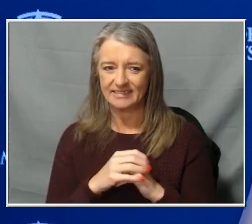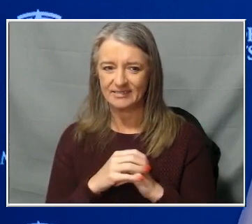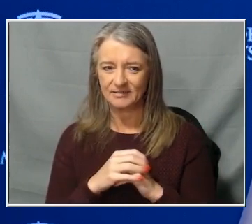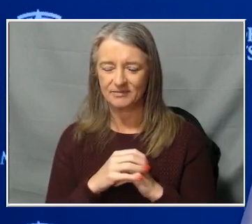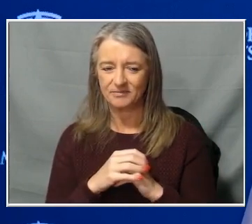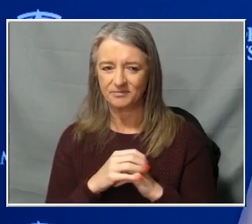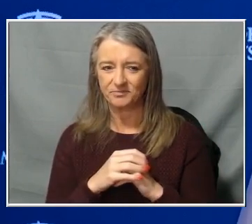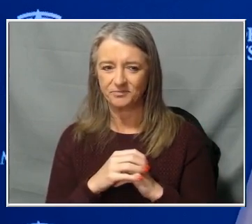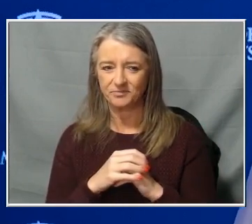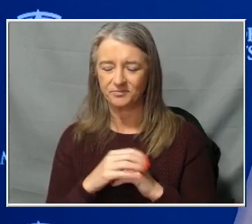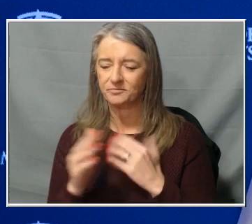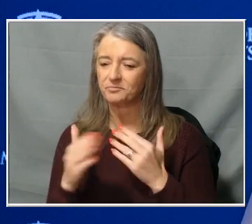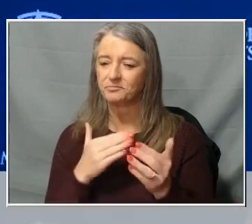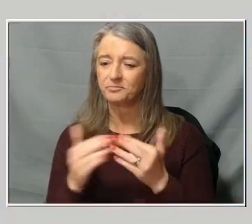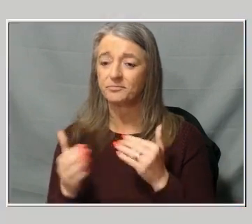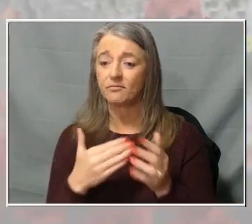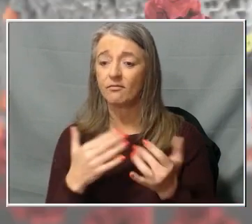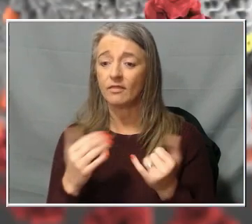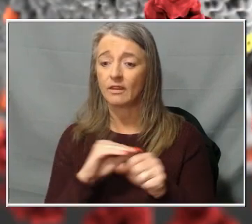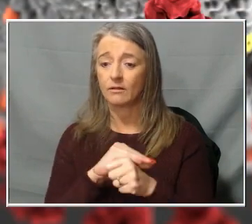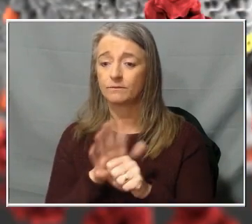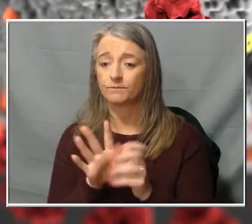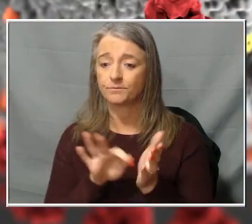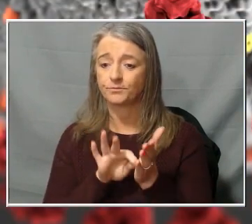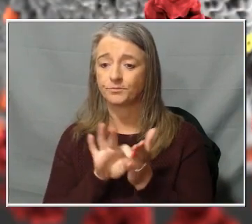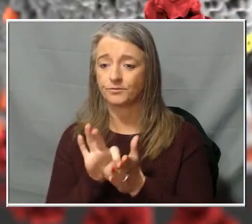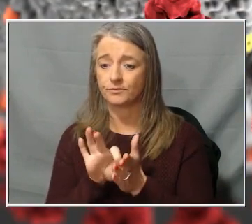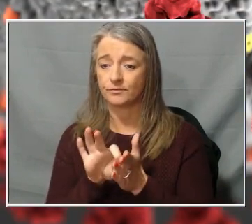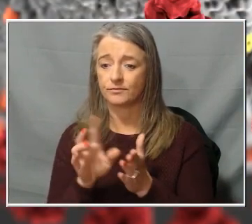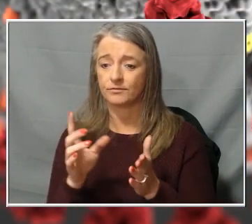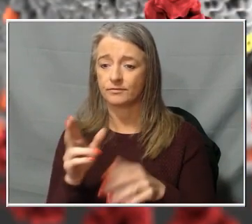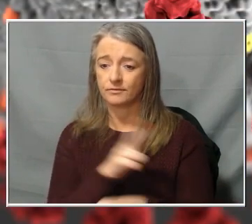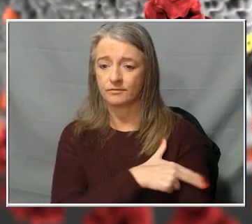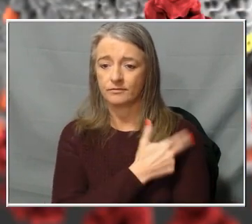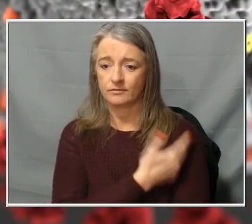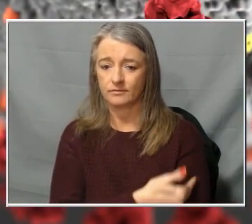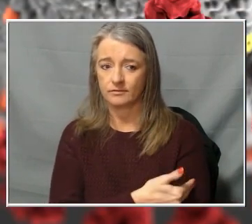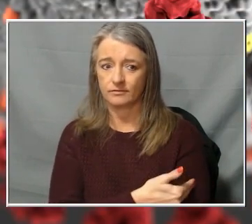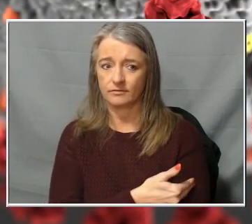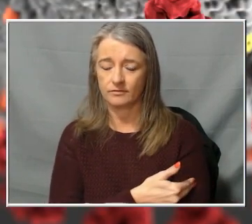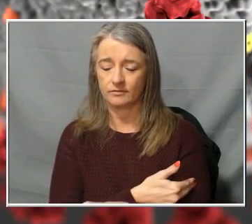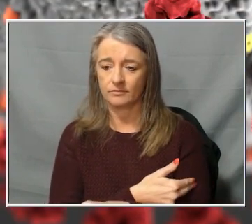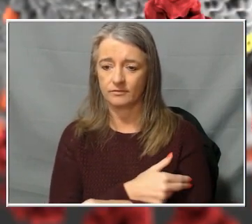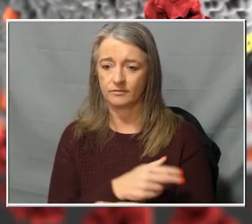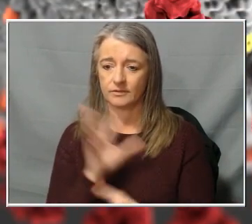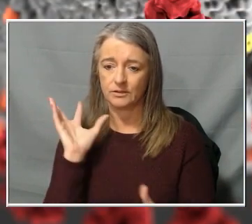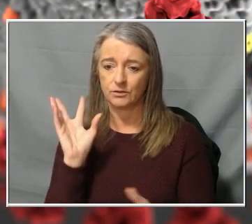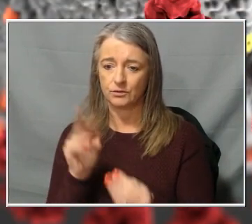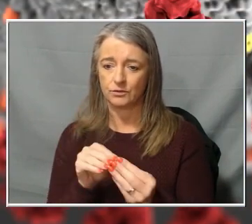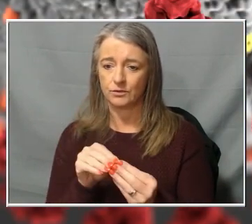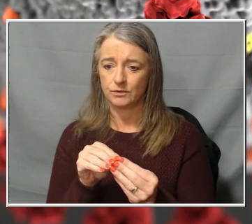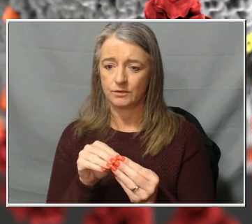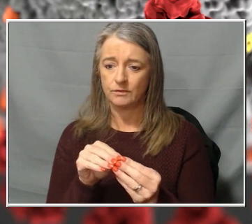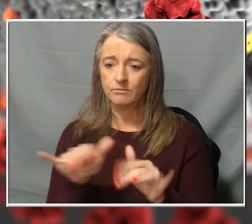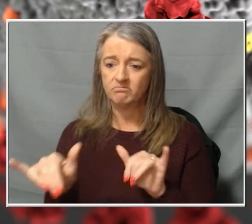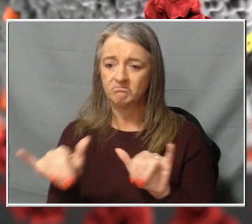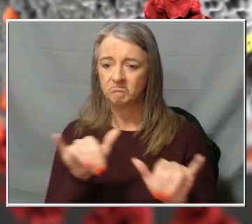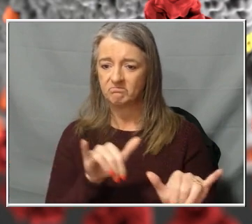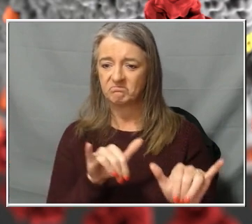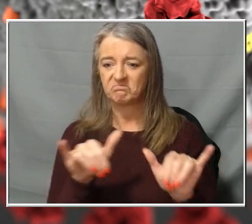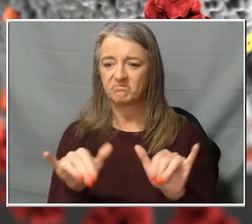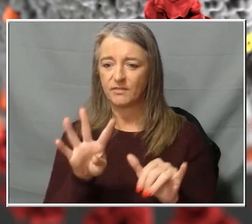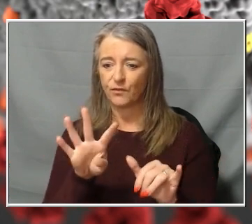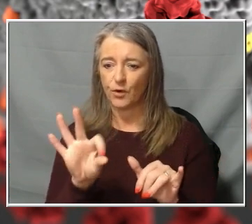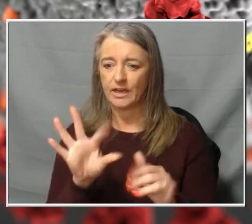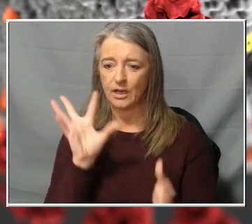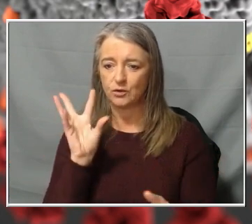good. So for the COVID count right now, again, in the hospital, total cases are really about the same, 49